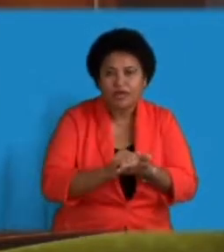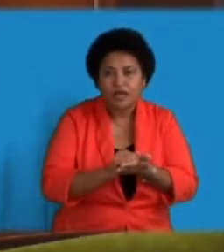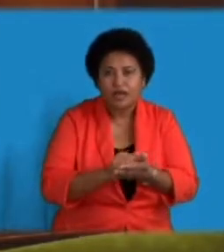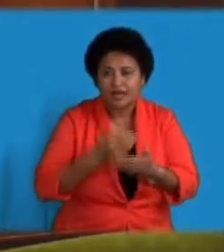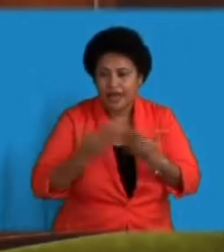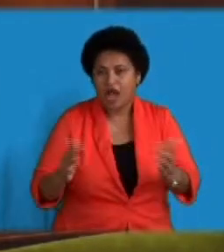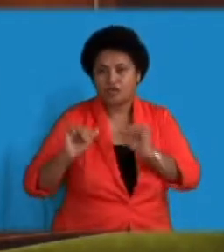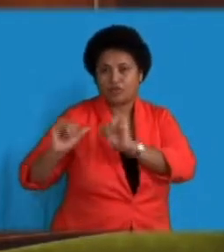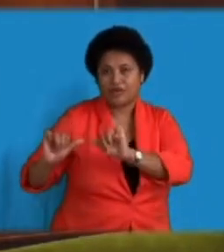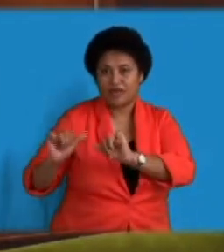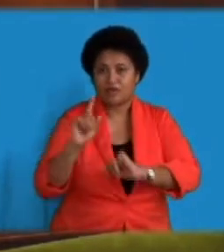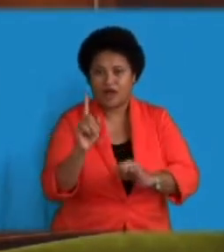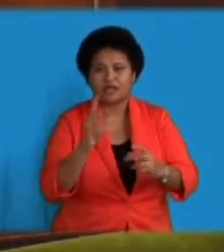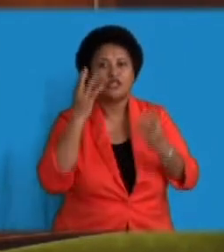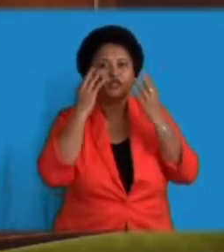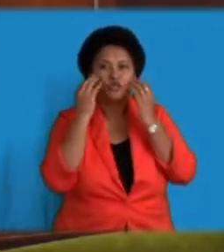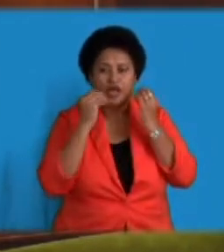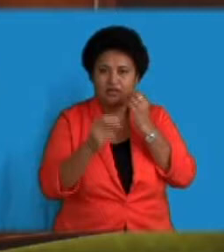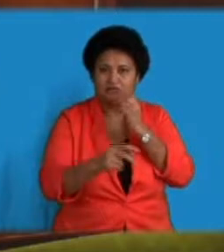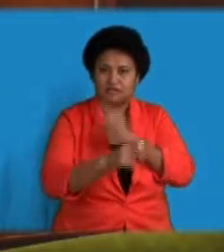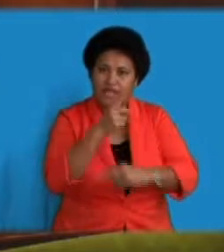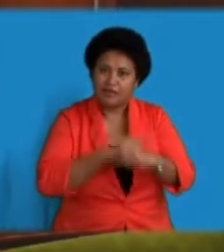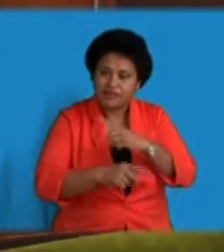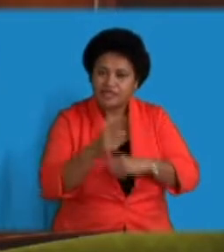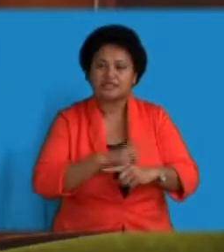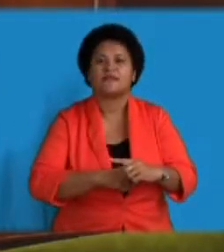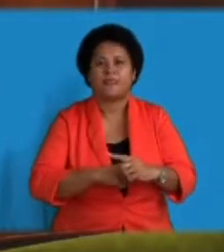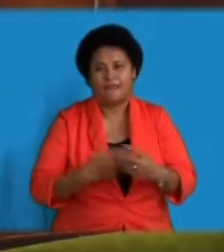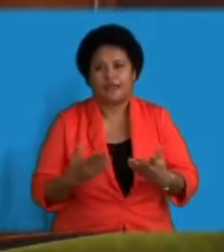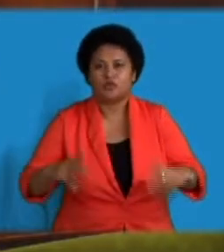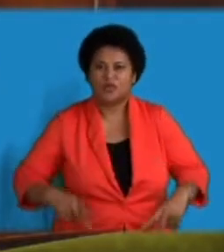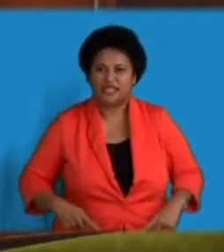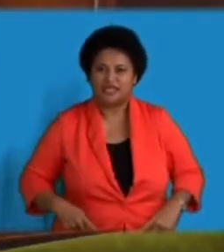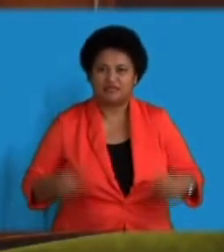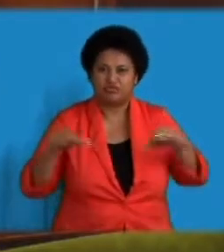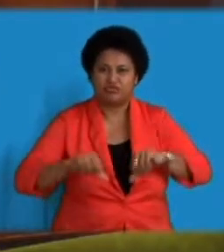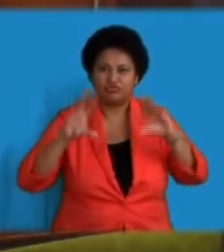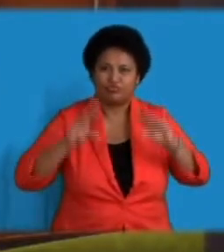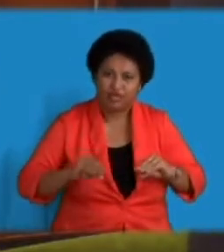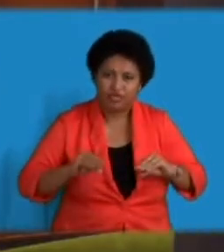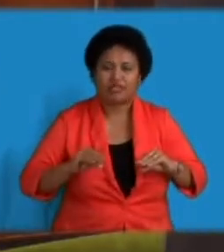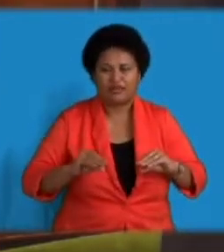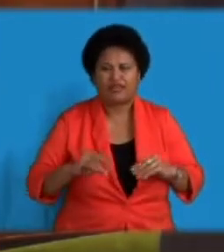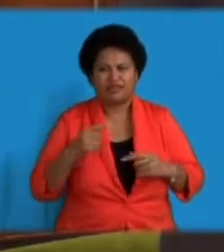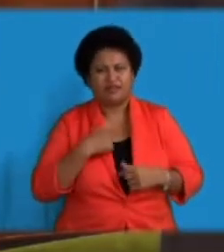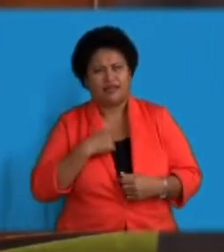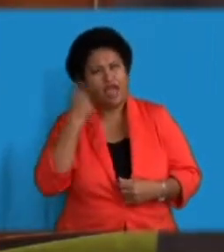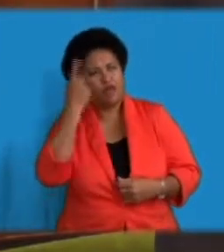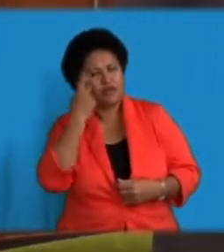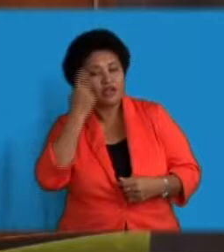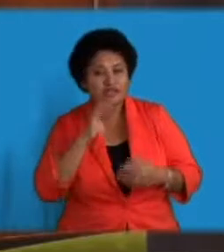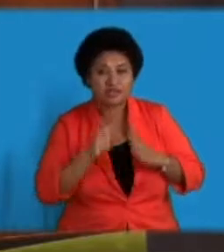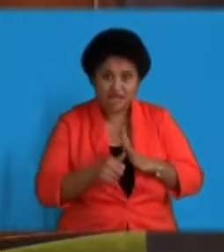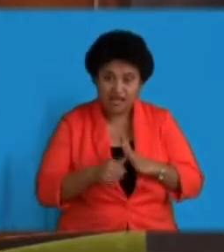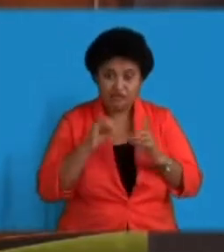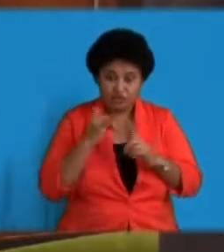of diabetes, which is the most significant contributor to kidney failure in Fiji. Madam Speaker, I do worry sometimes, though, that as a society we